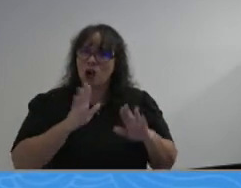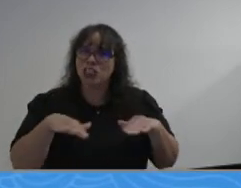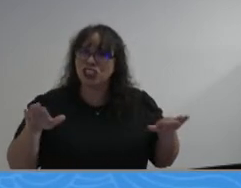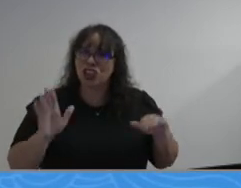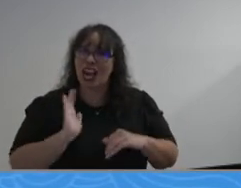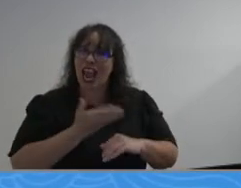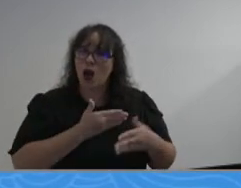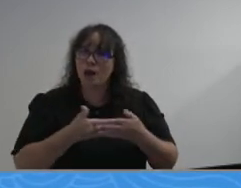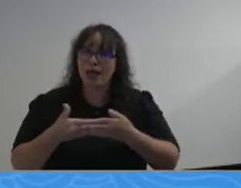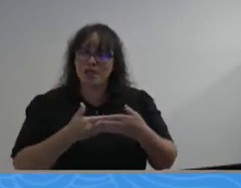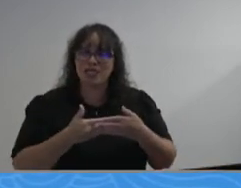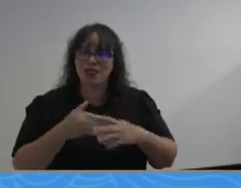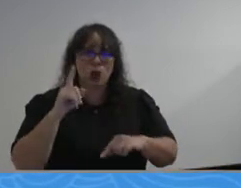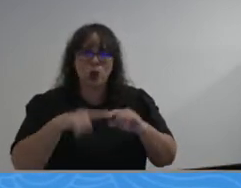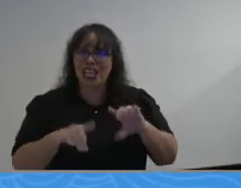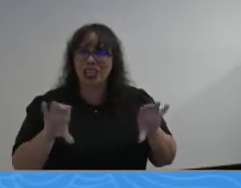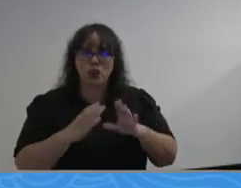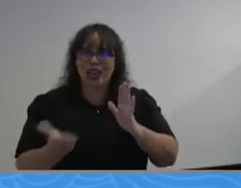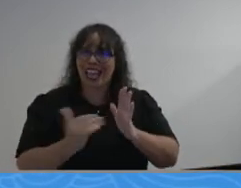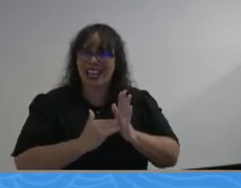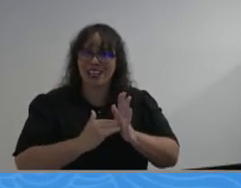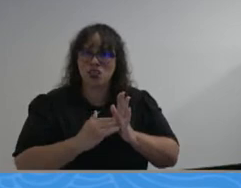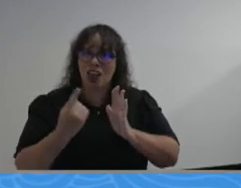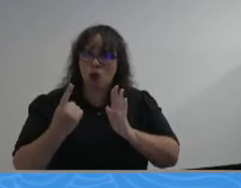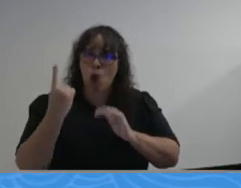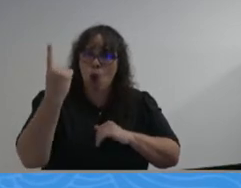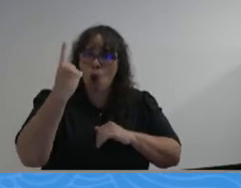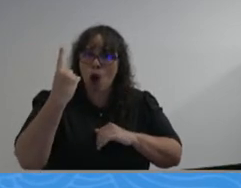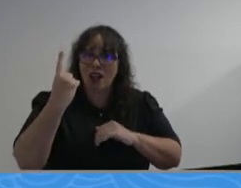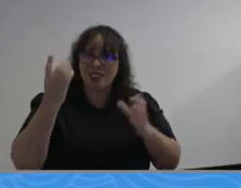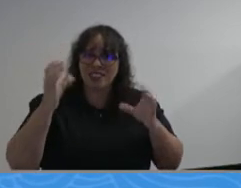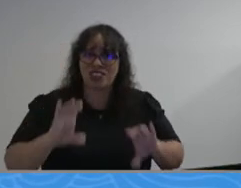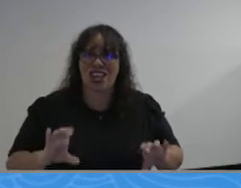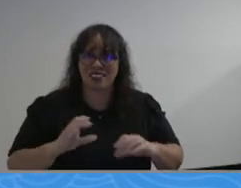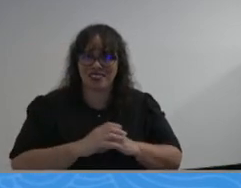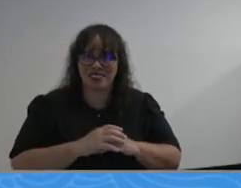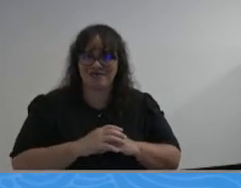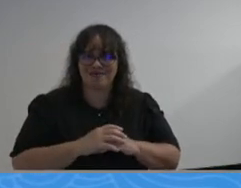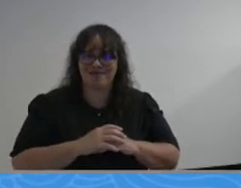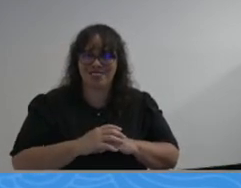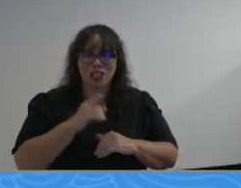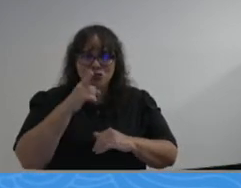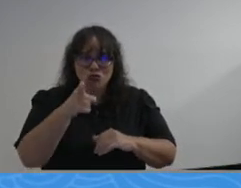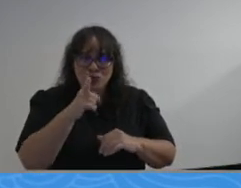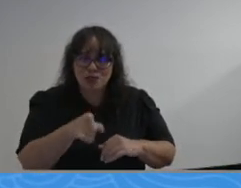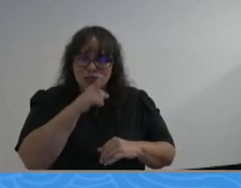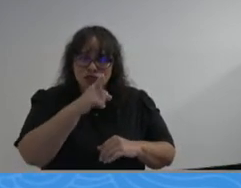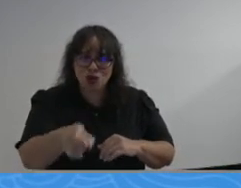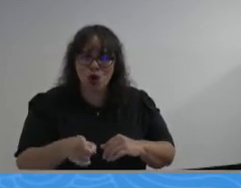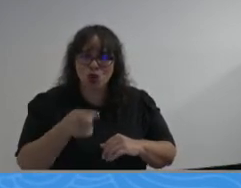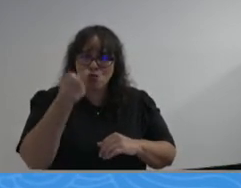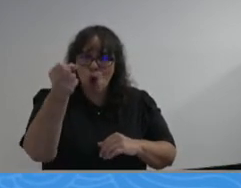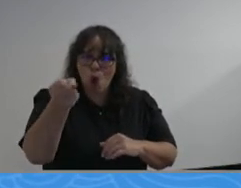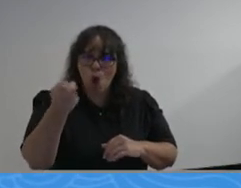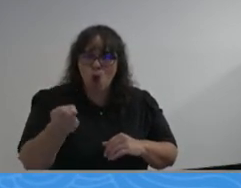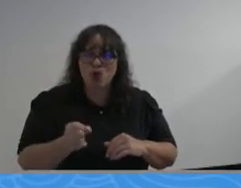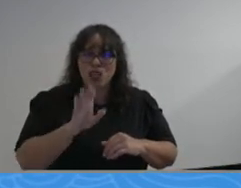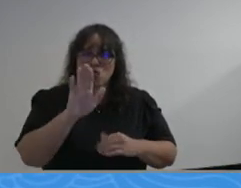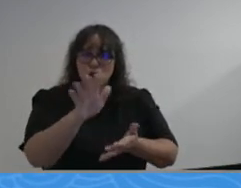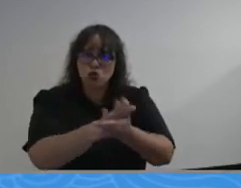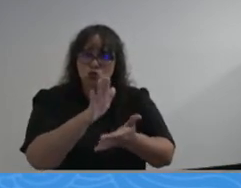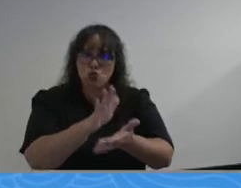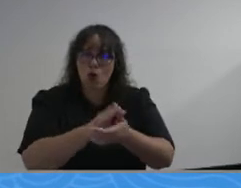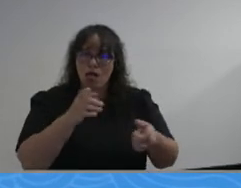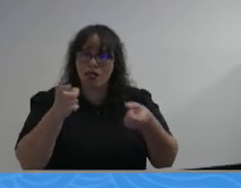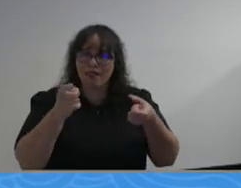get a redo with this. We get one chance to get this right when it comes to K-12 education. So you got to make sure that you are holding your school